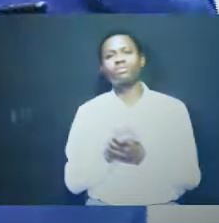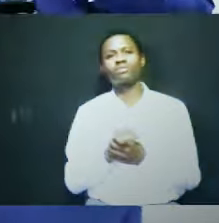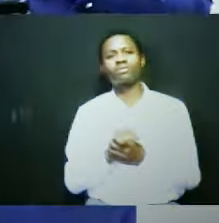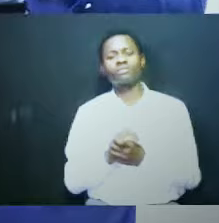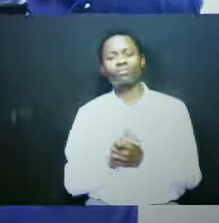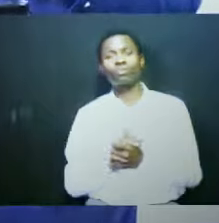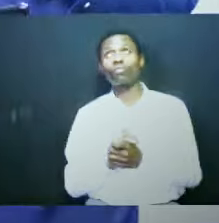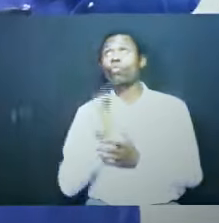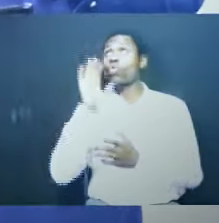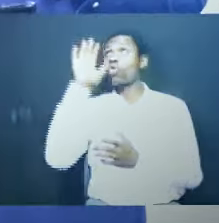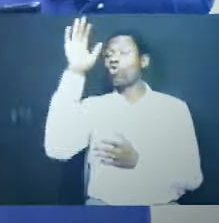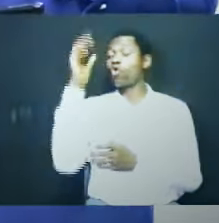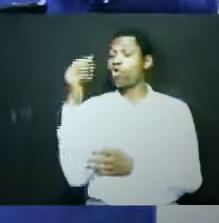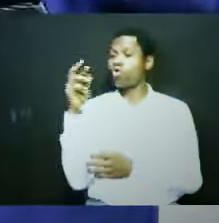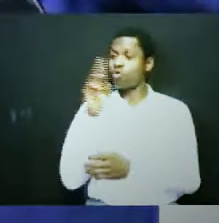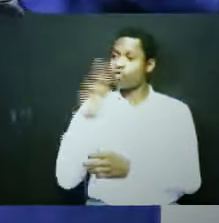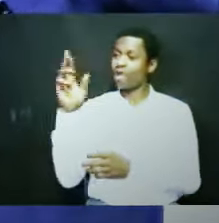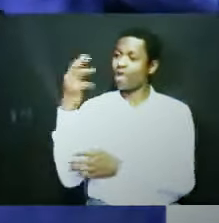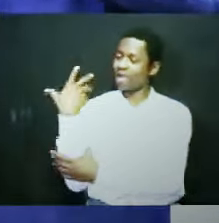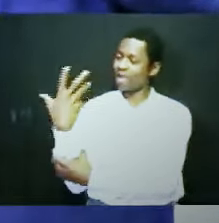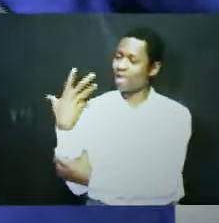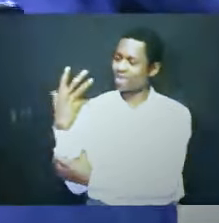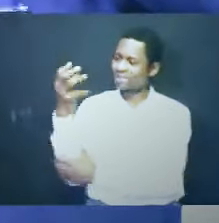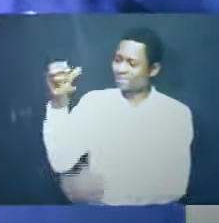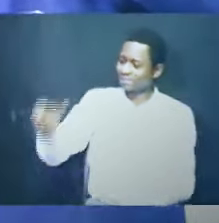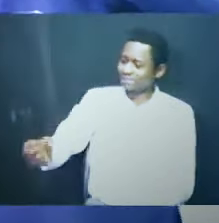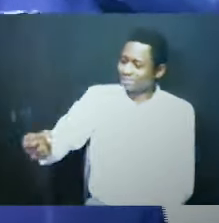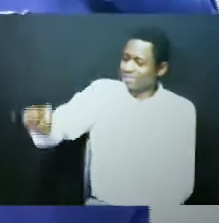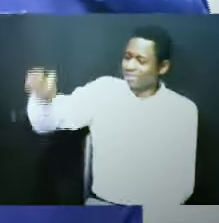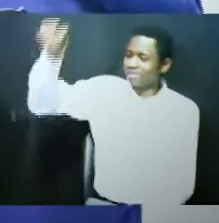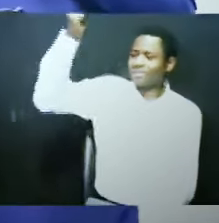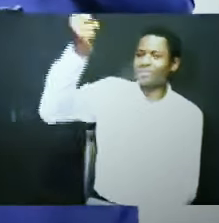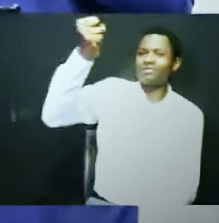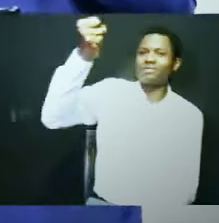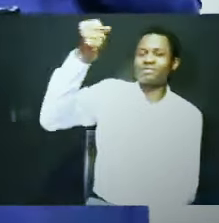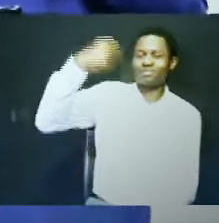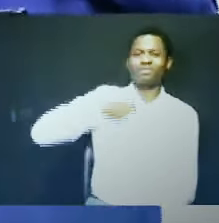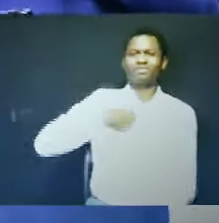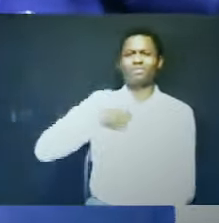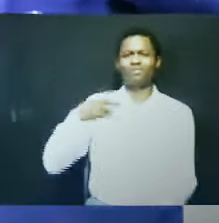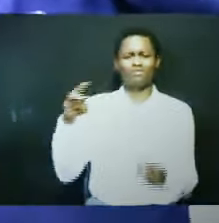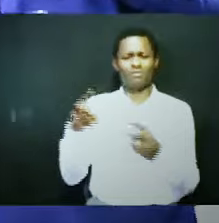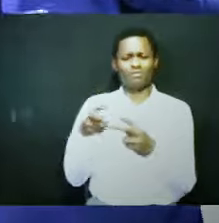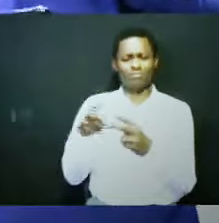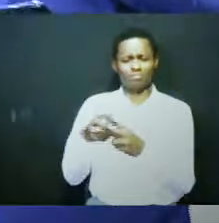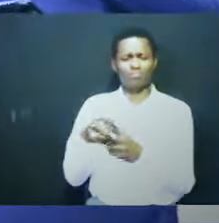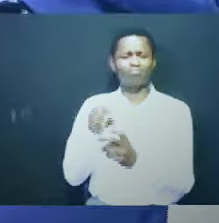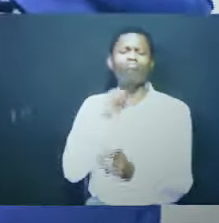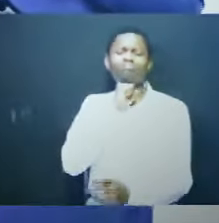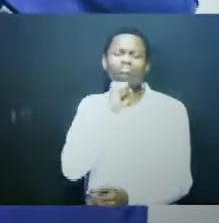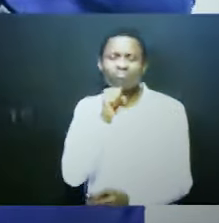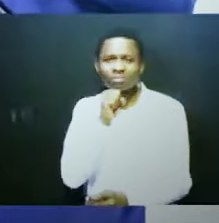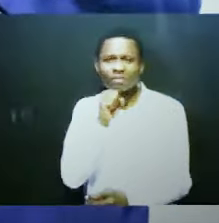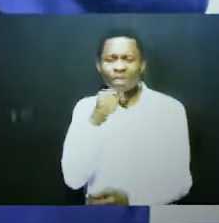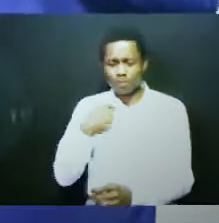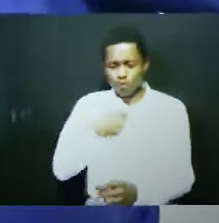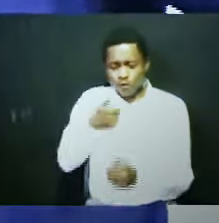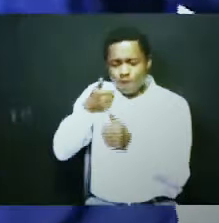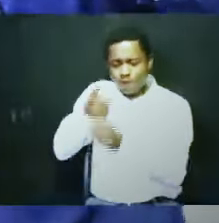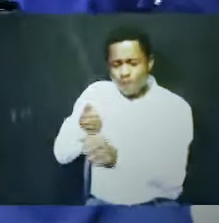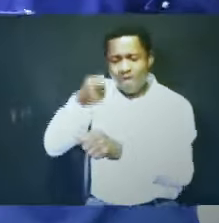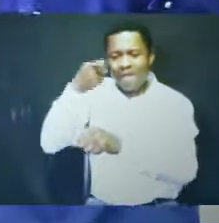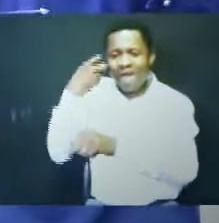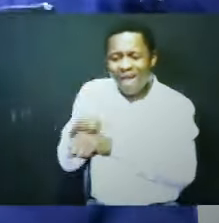right hand upholds me. Na ninsenifa esomimu. Very difficult. I'm following hard after God. The